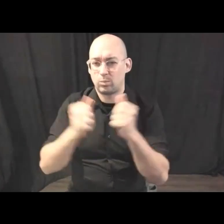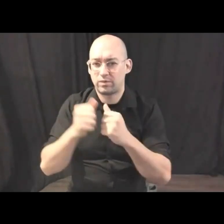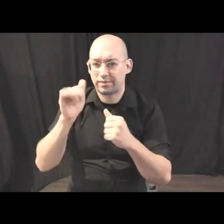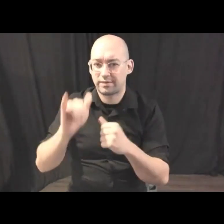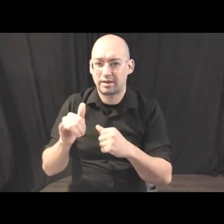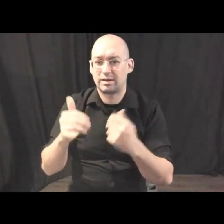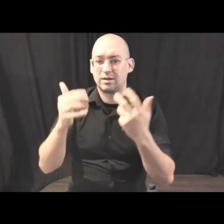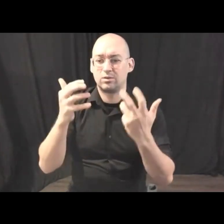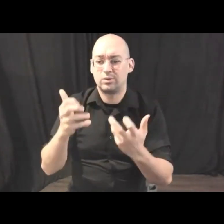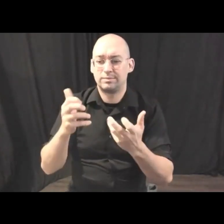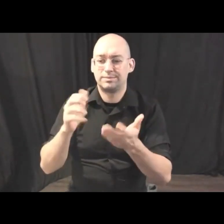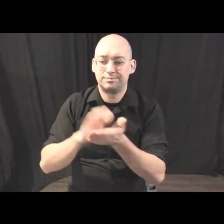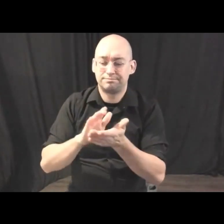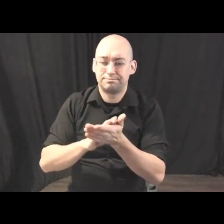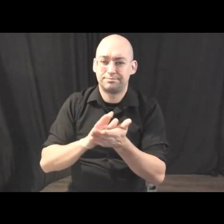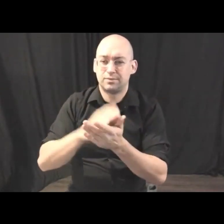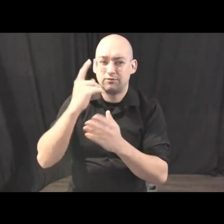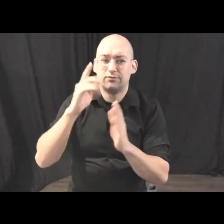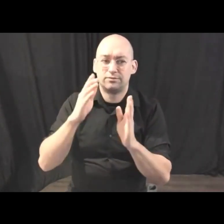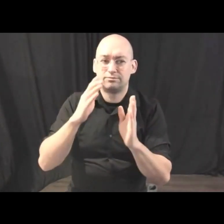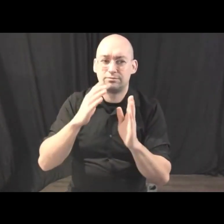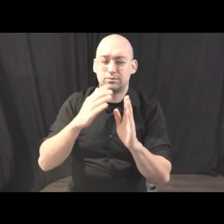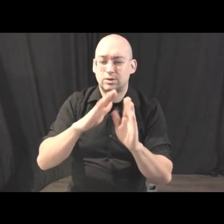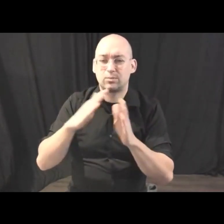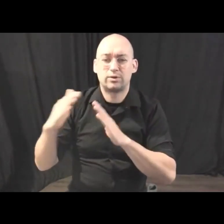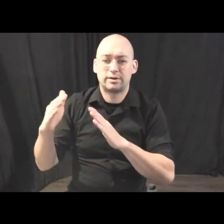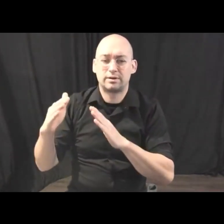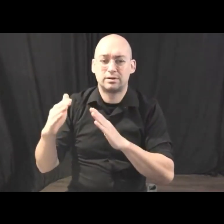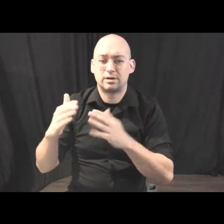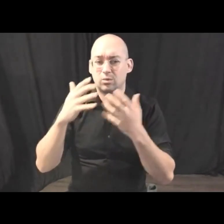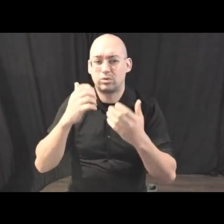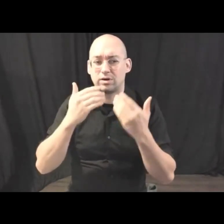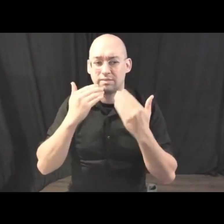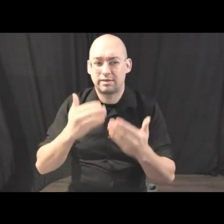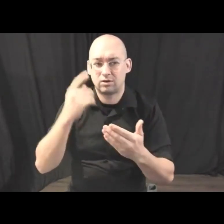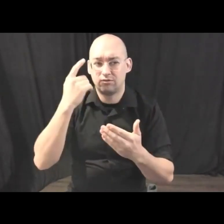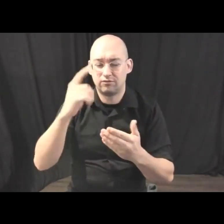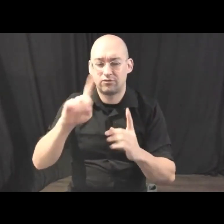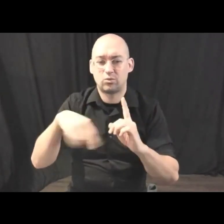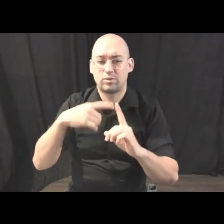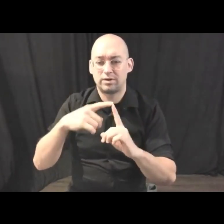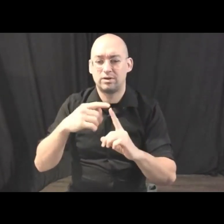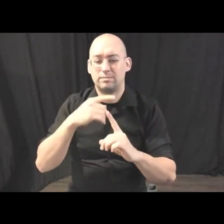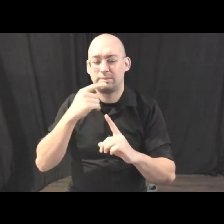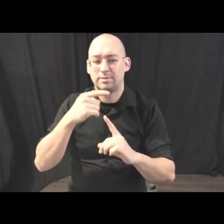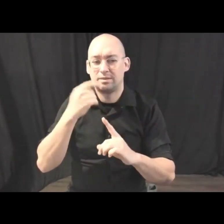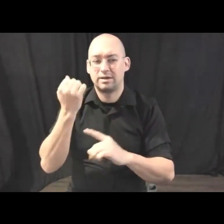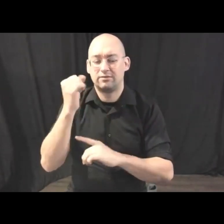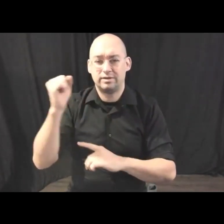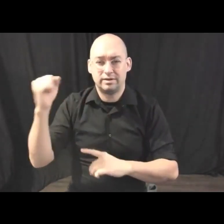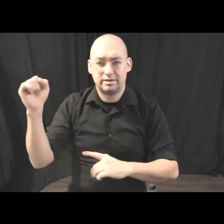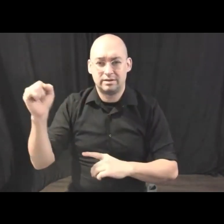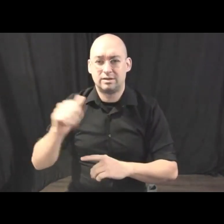in gratitude for the community. I know that I want to thank you for when you are publicly advocating. I want to thank you for when you are